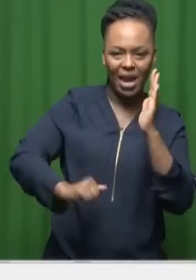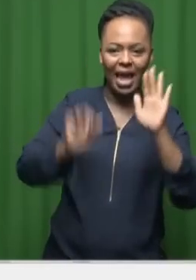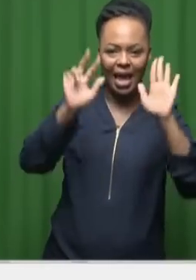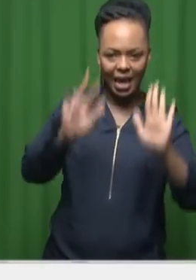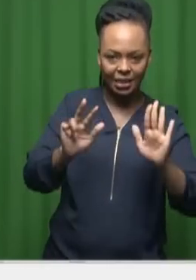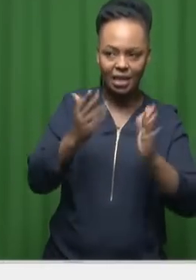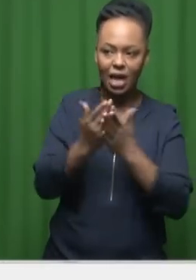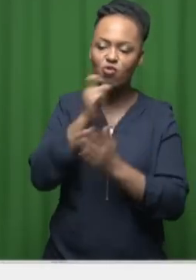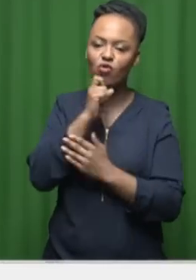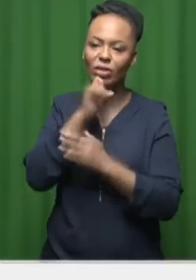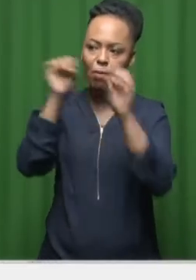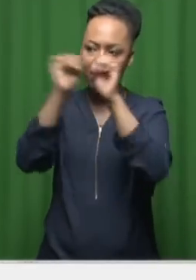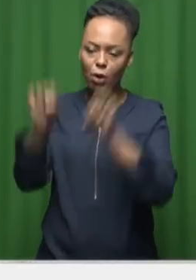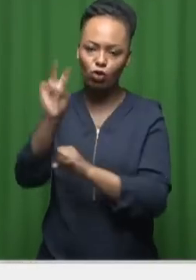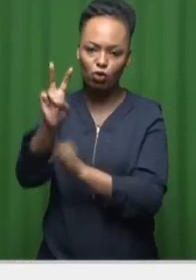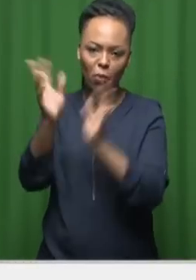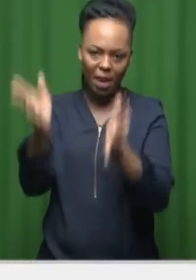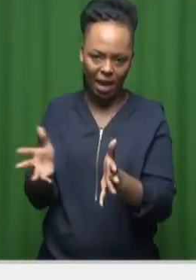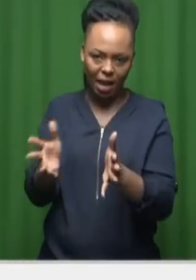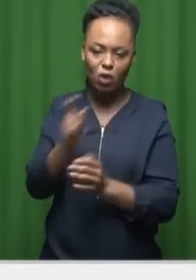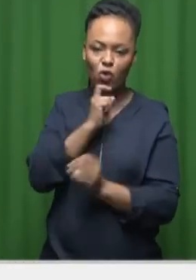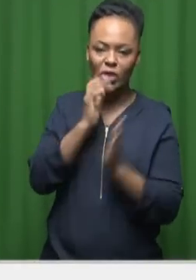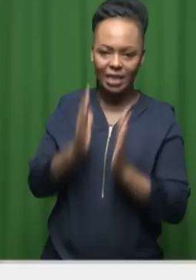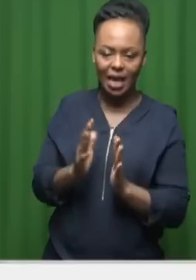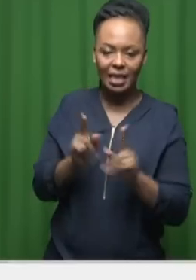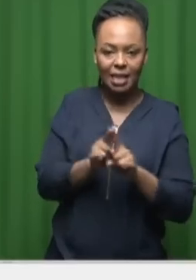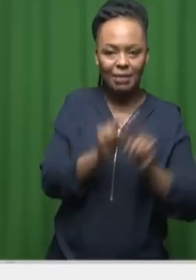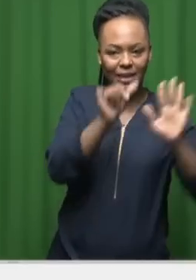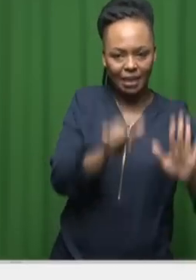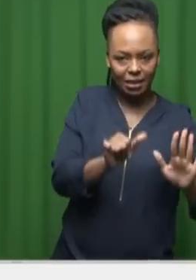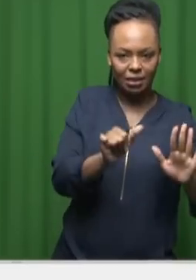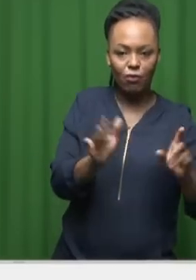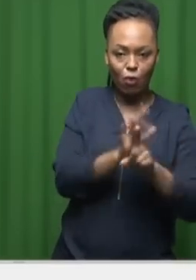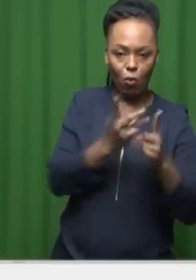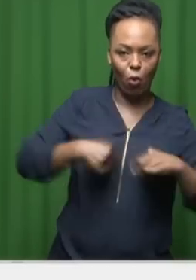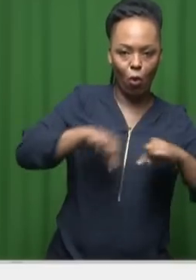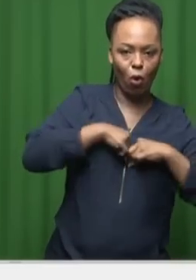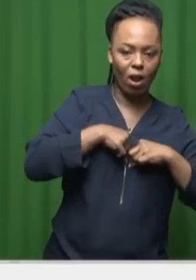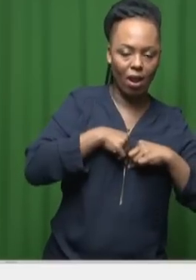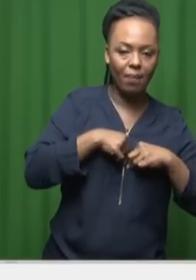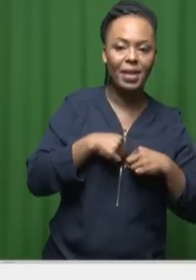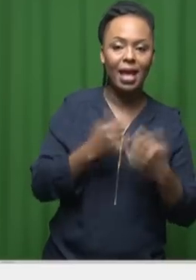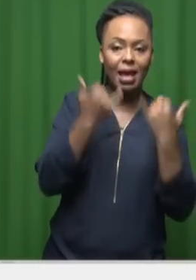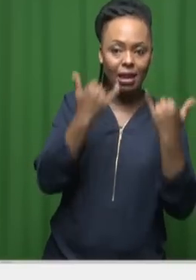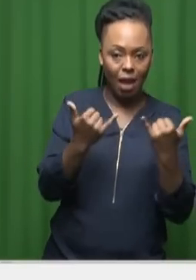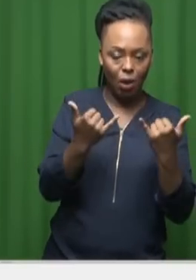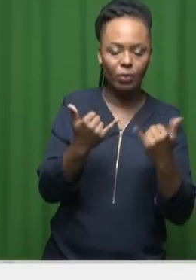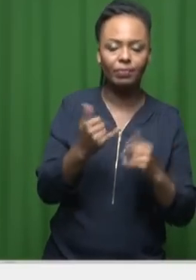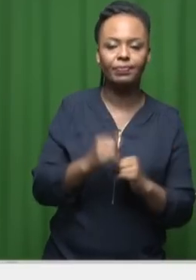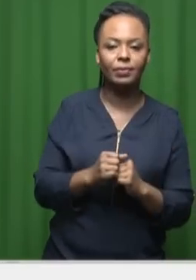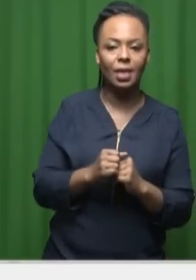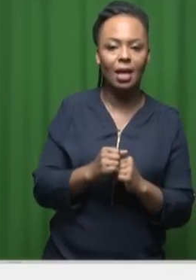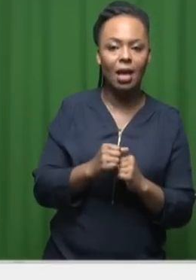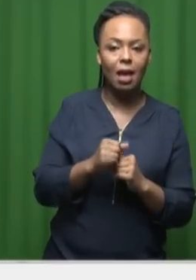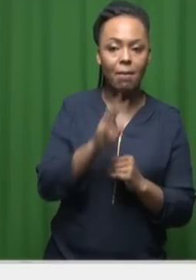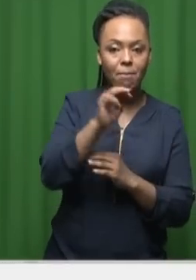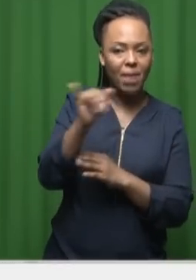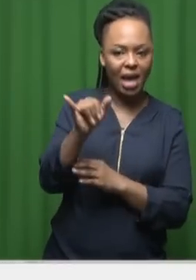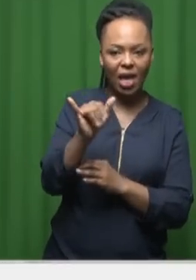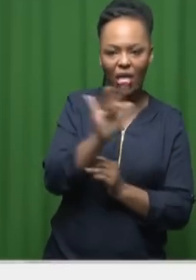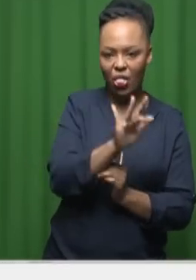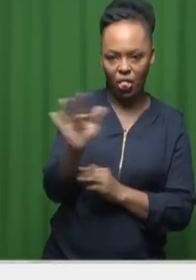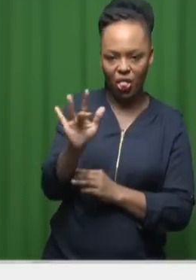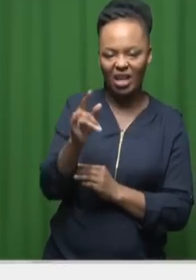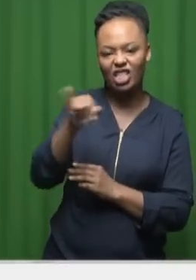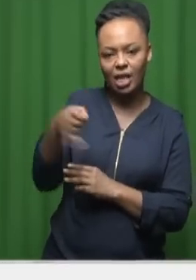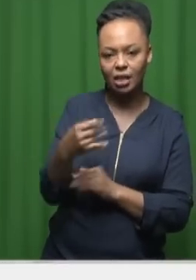energy-intensive users, and we can get 6 from the rest of us. So I haven't got May in here. I've put